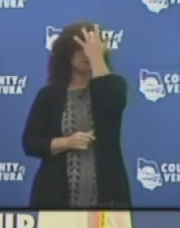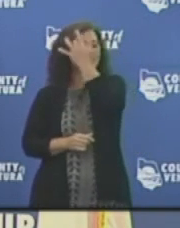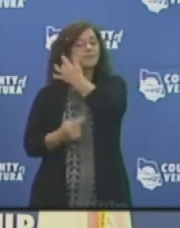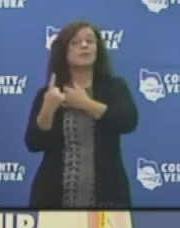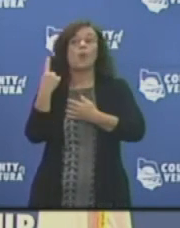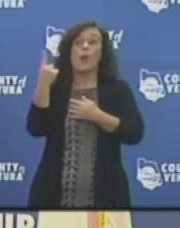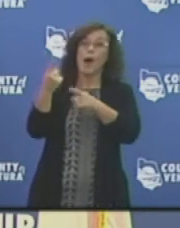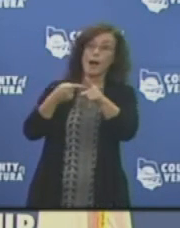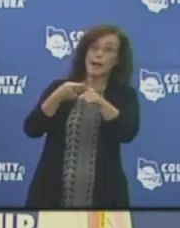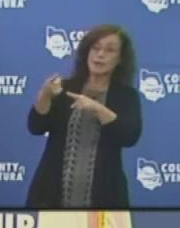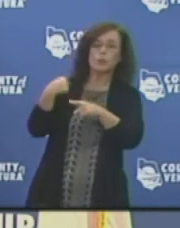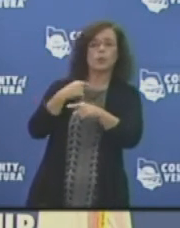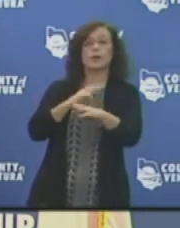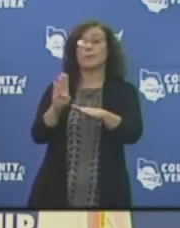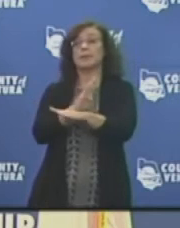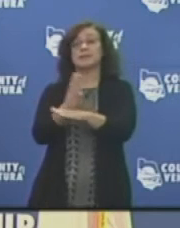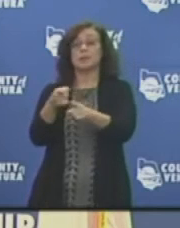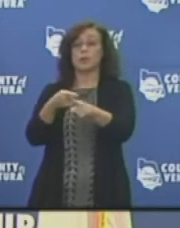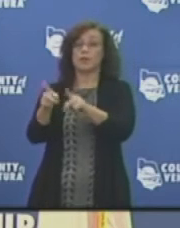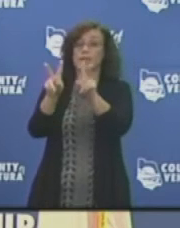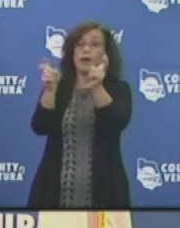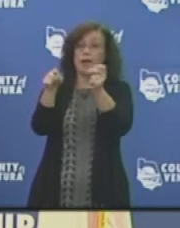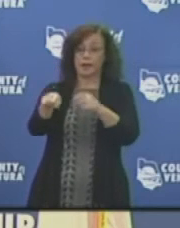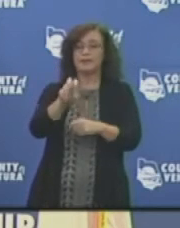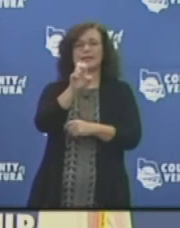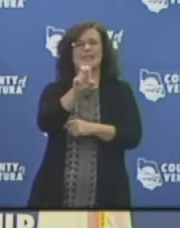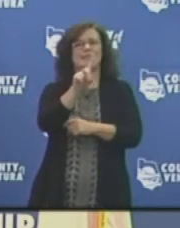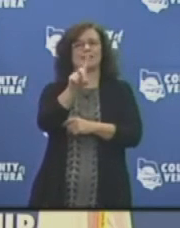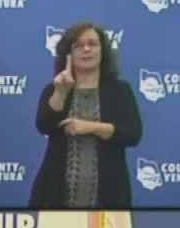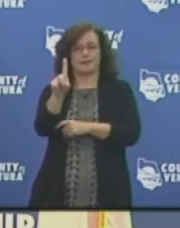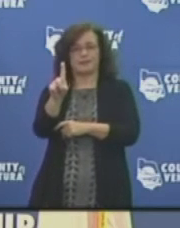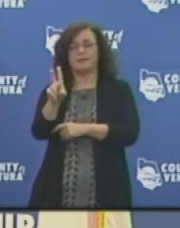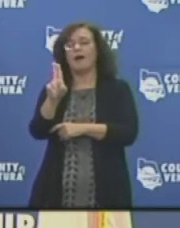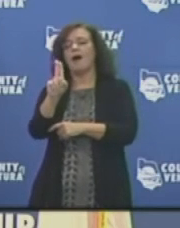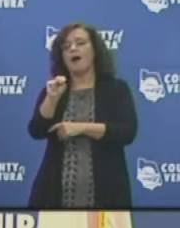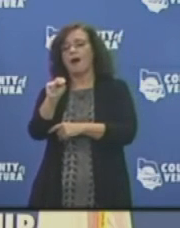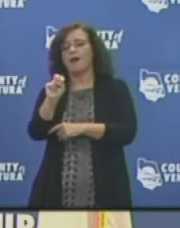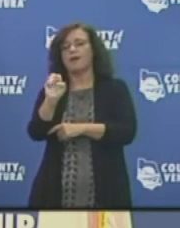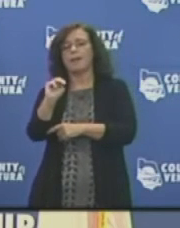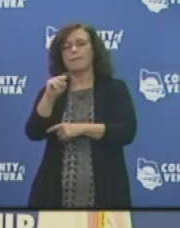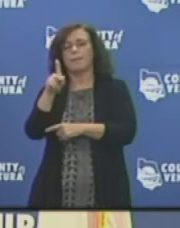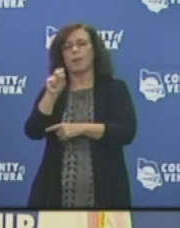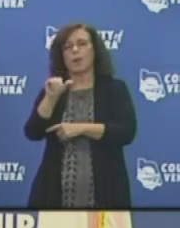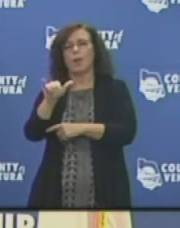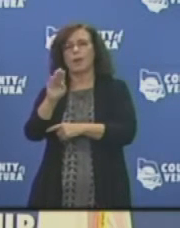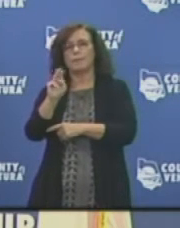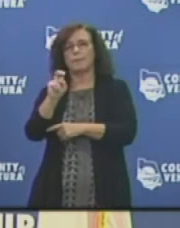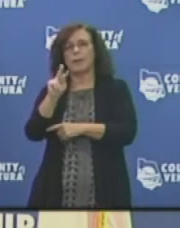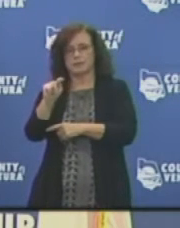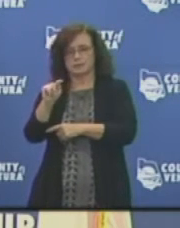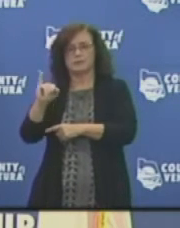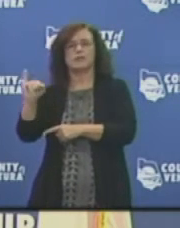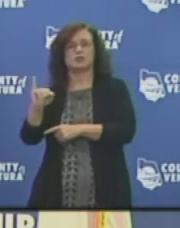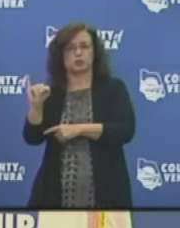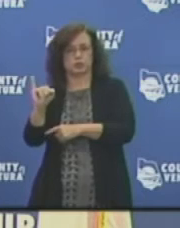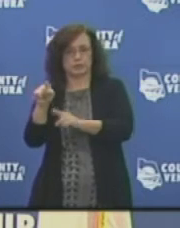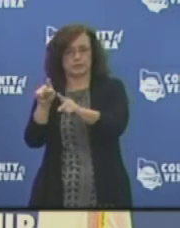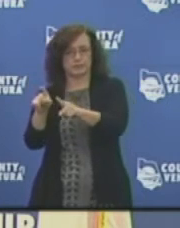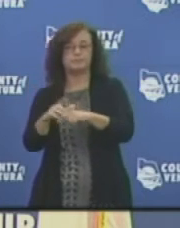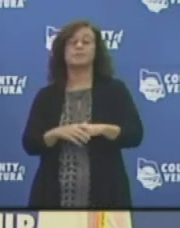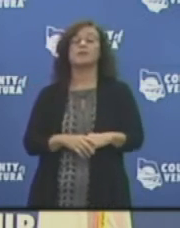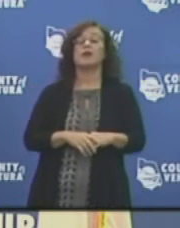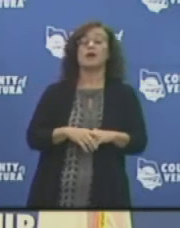is EDD and the unemployment insurance system. Our office has been fielding calls since March and has been able to